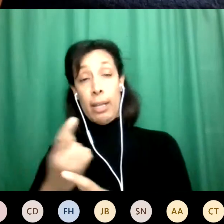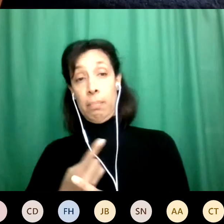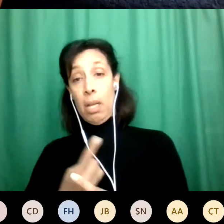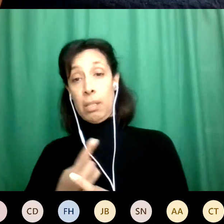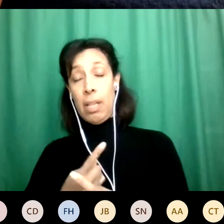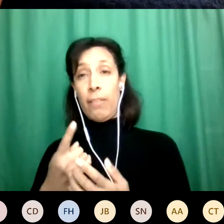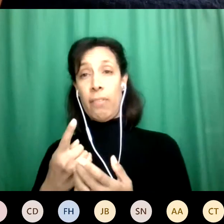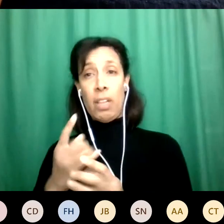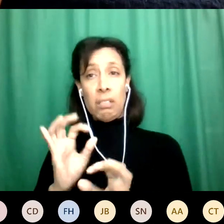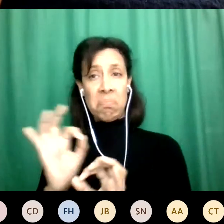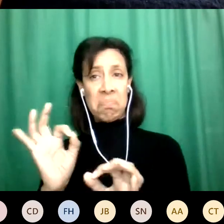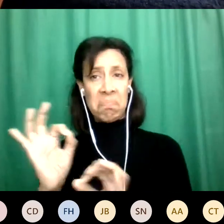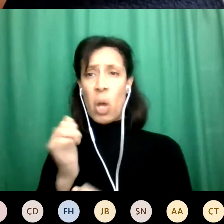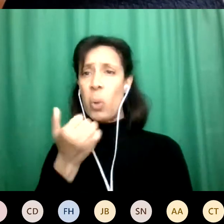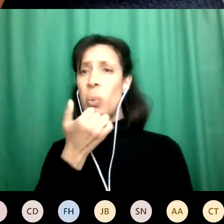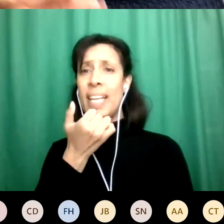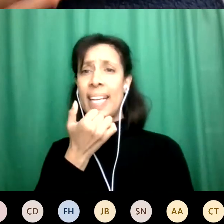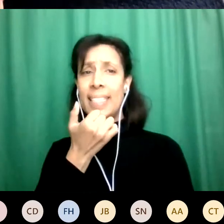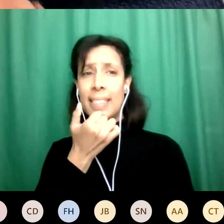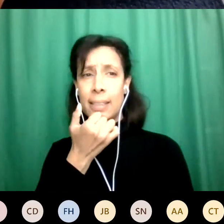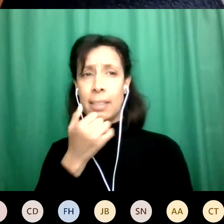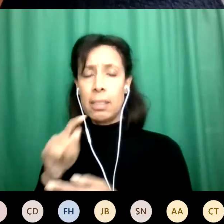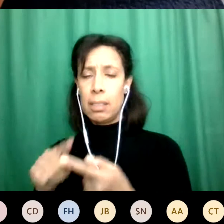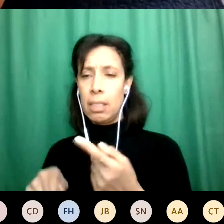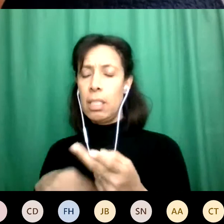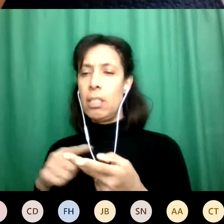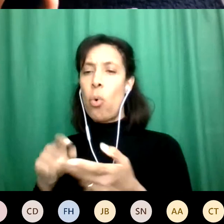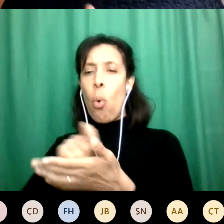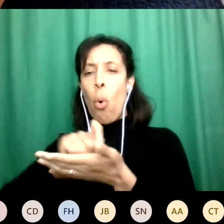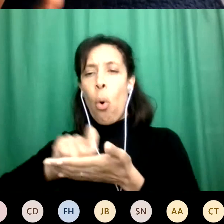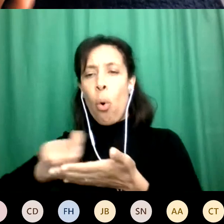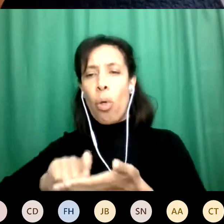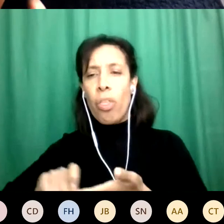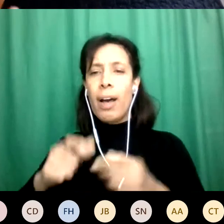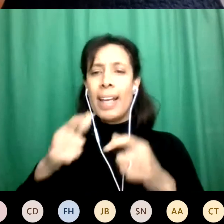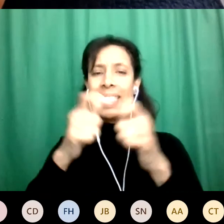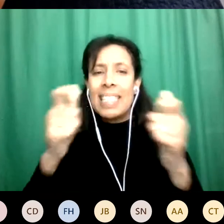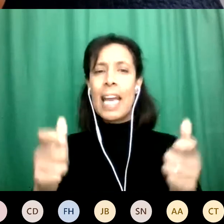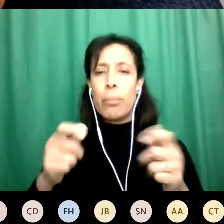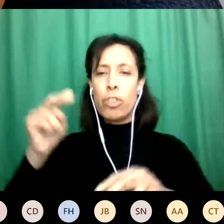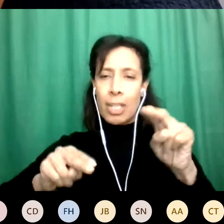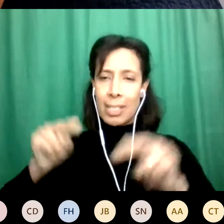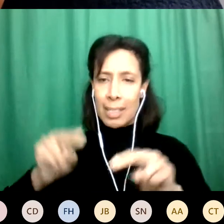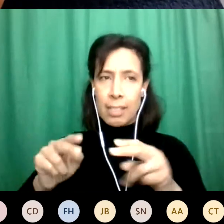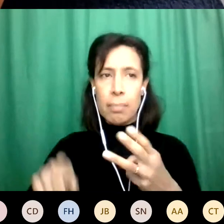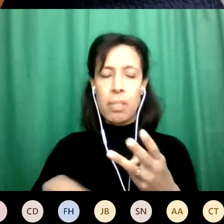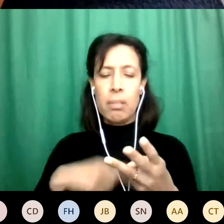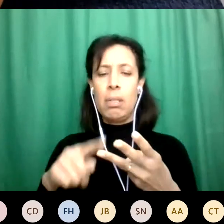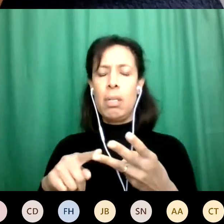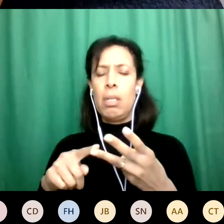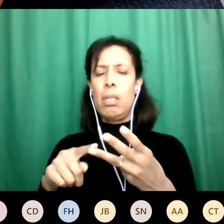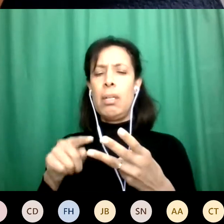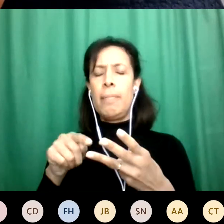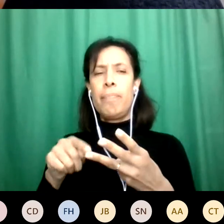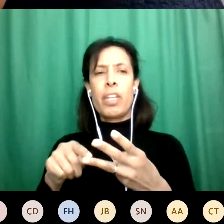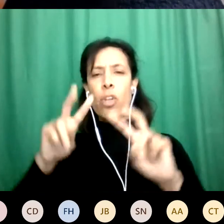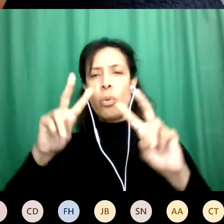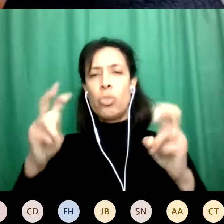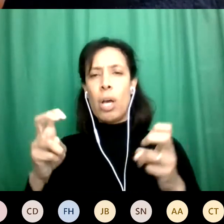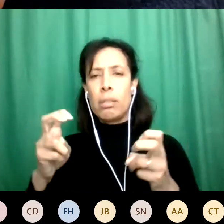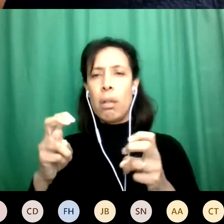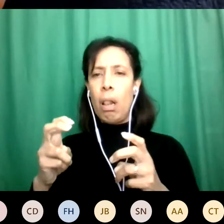no date. The author would be Cambridge Assessment. The title is Getting Started with Assessment for Learning. And then,